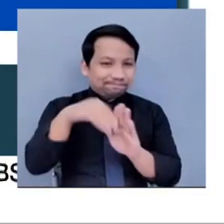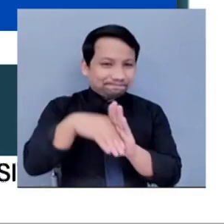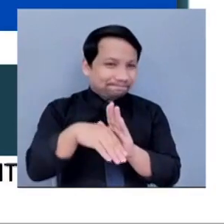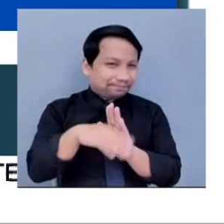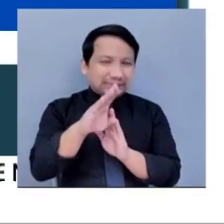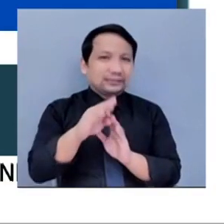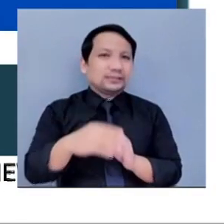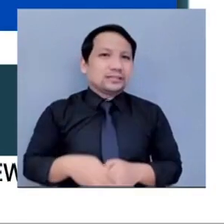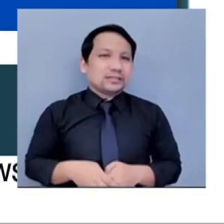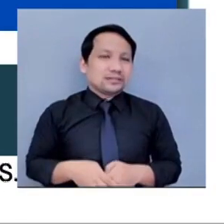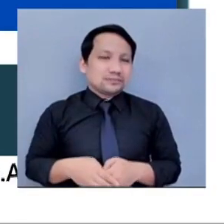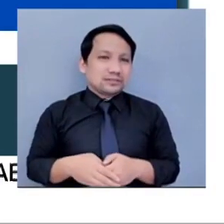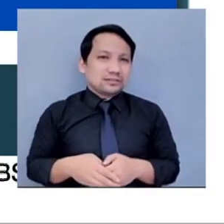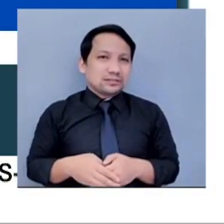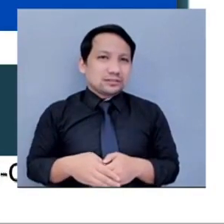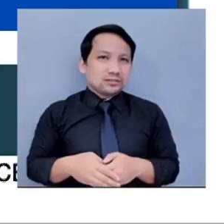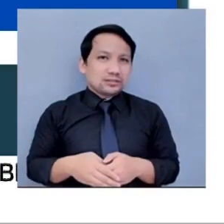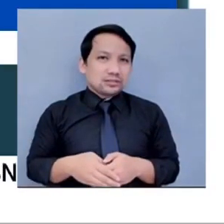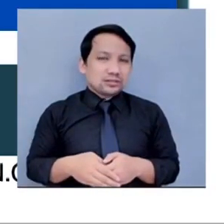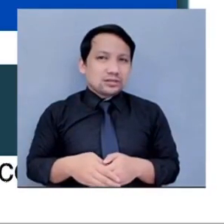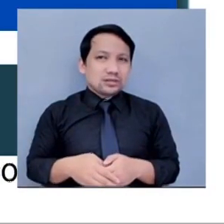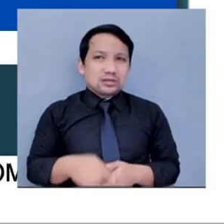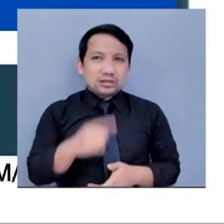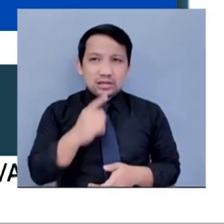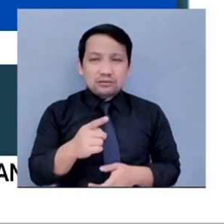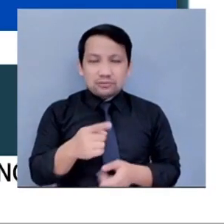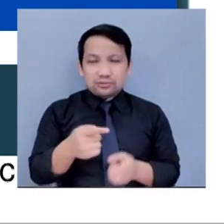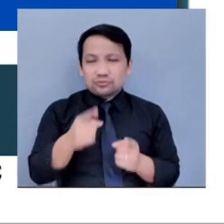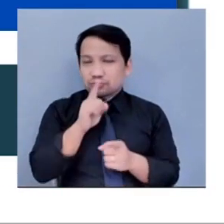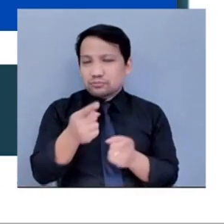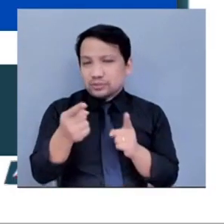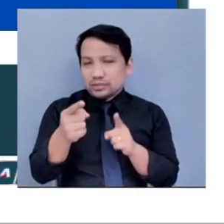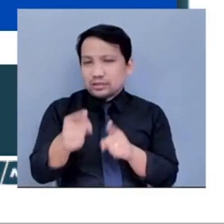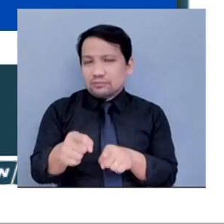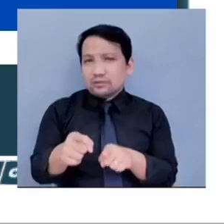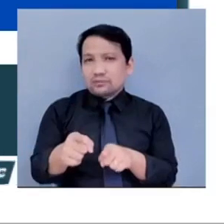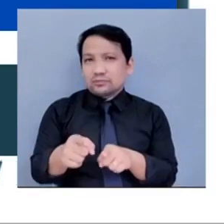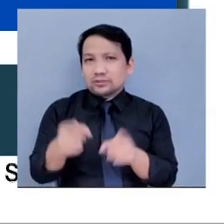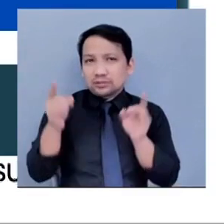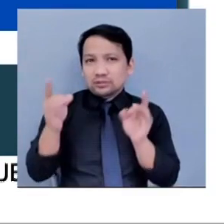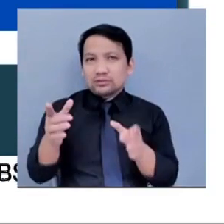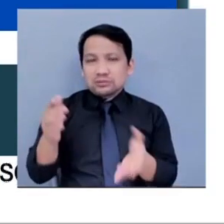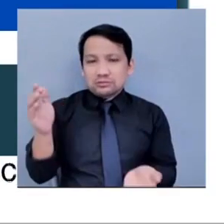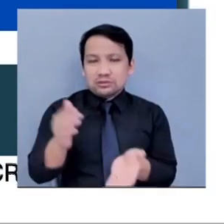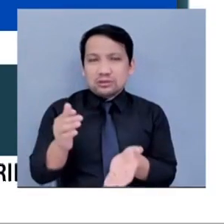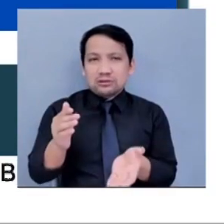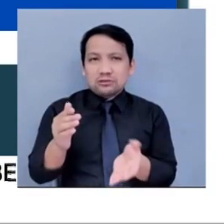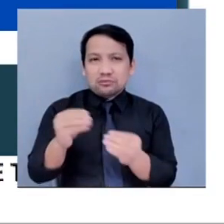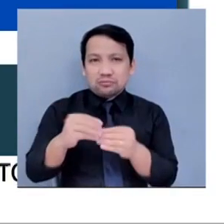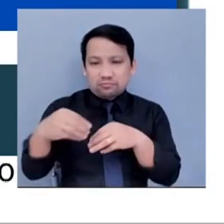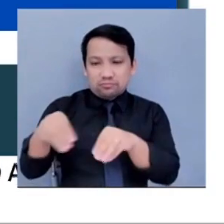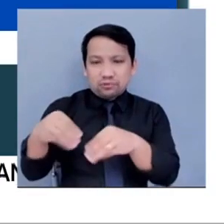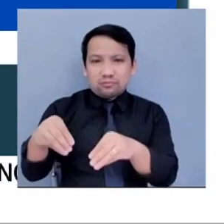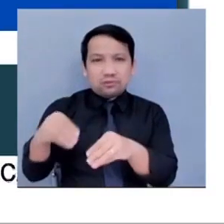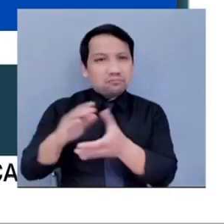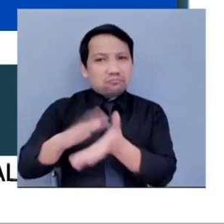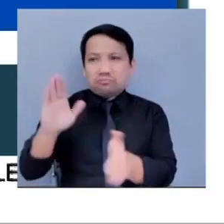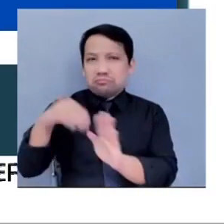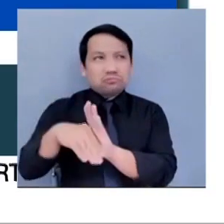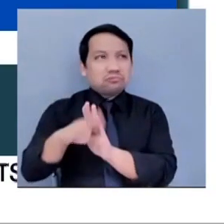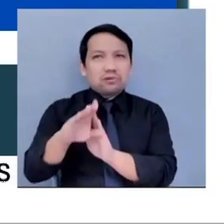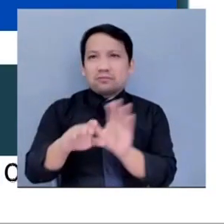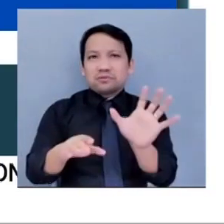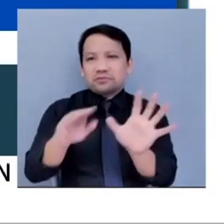another important unintended consequence is the risk of recession. So far, the markets are pricing in around 50%